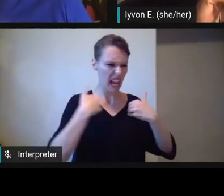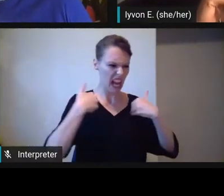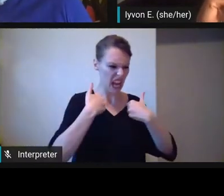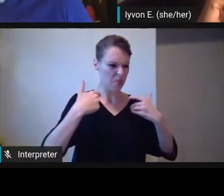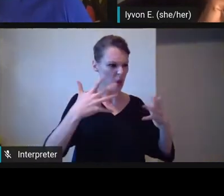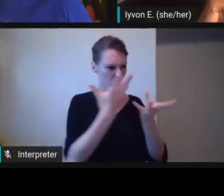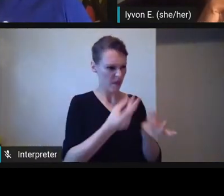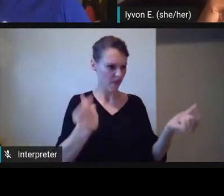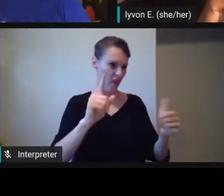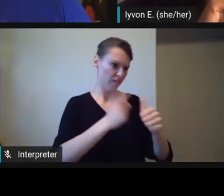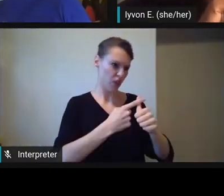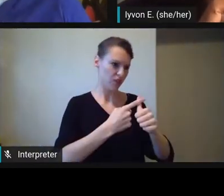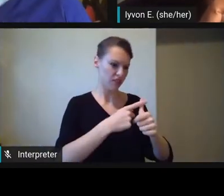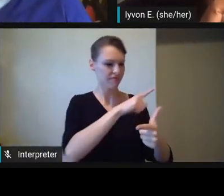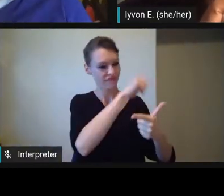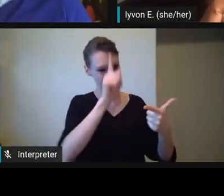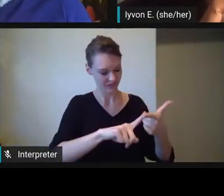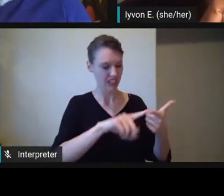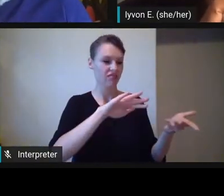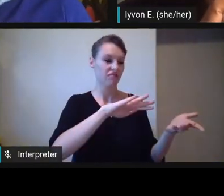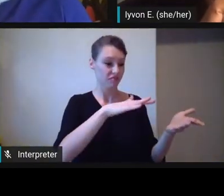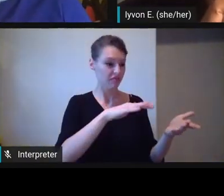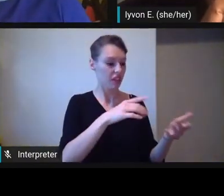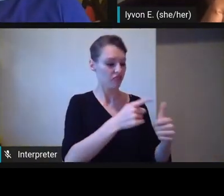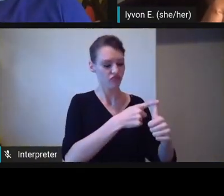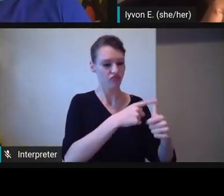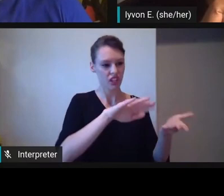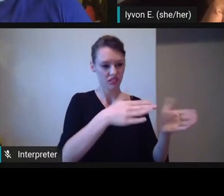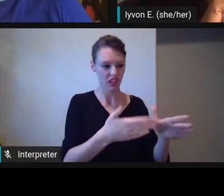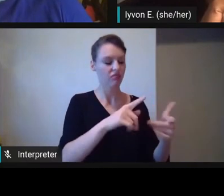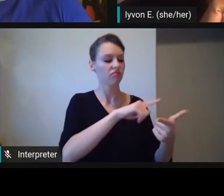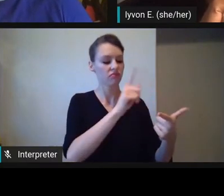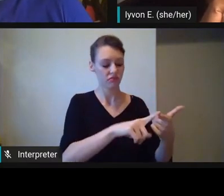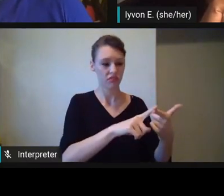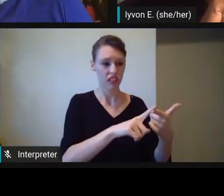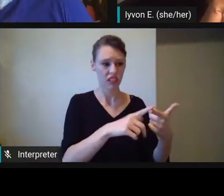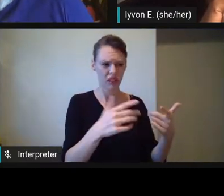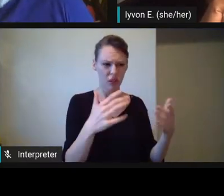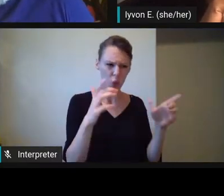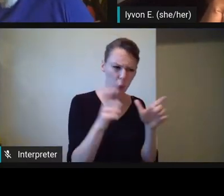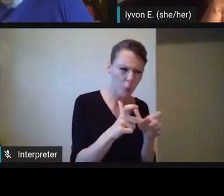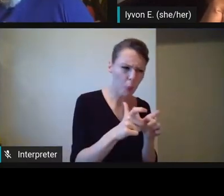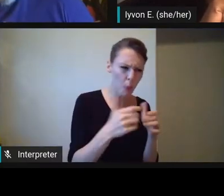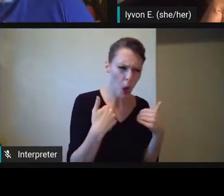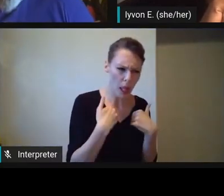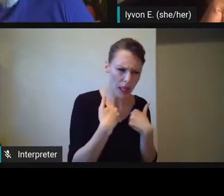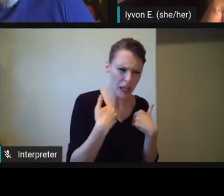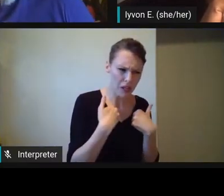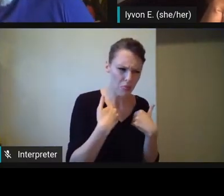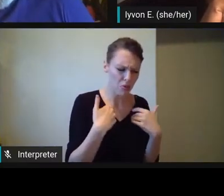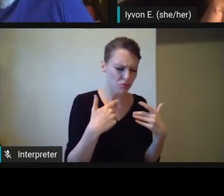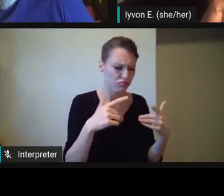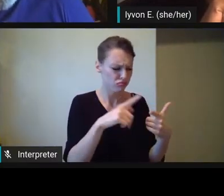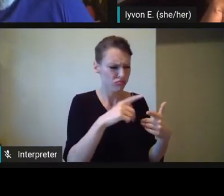mammals that survive and then take over afterwards. And I think that we're going to be in a moment where I think we're going to see some